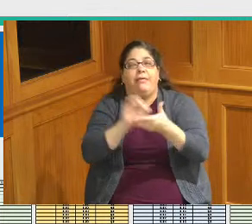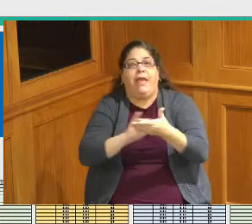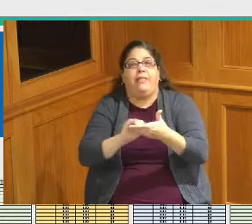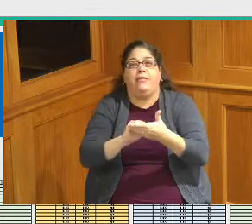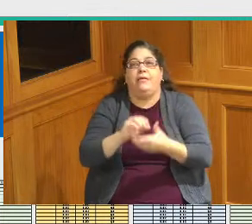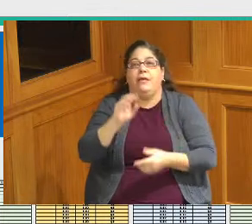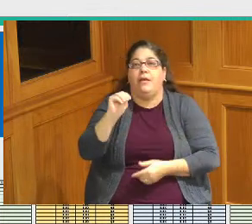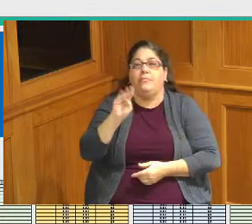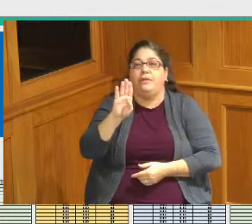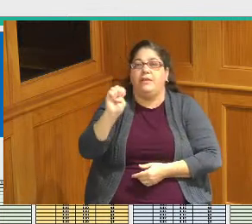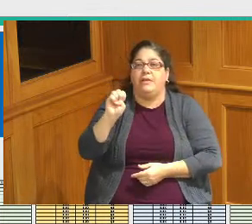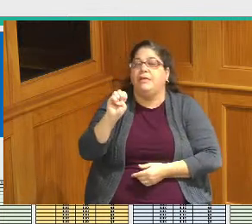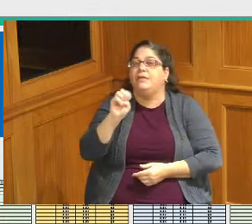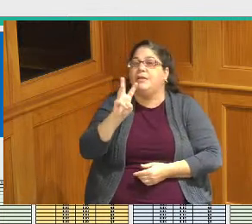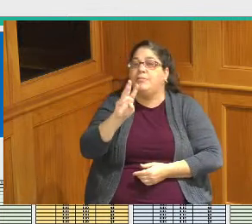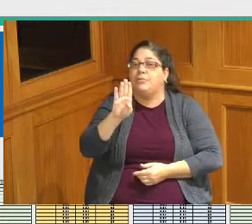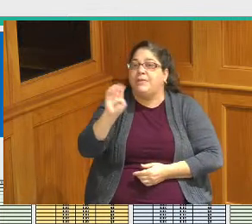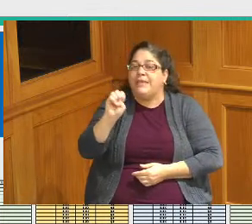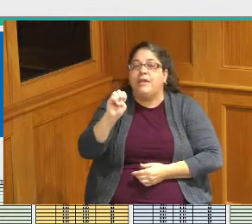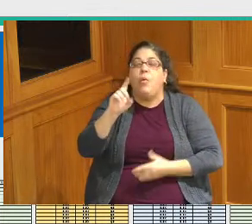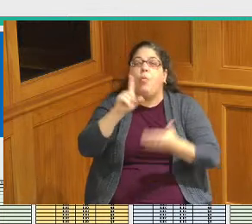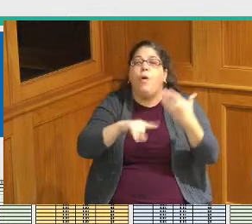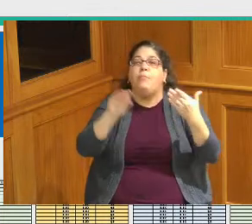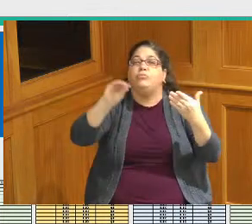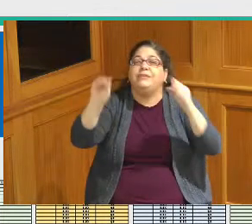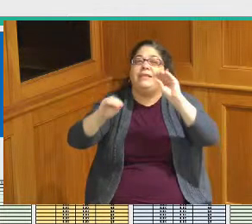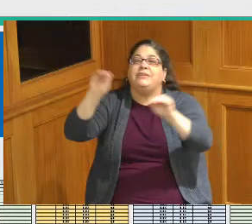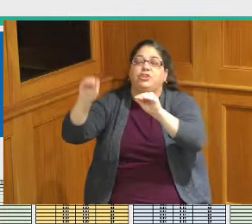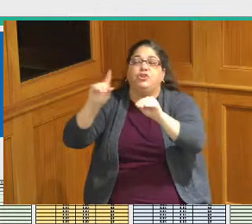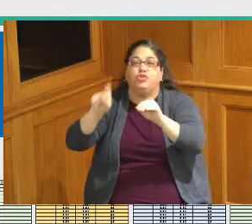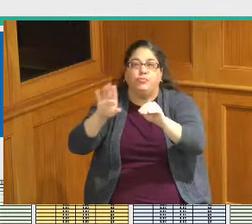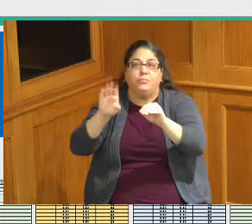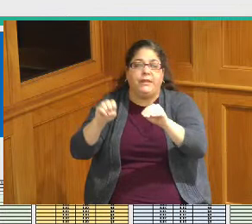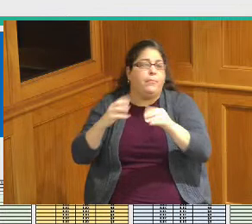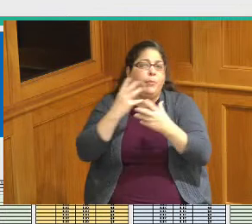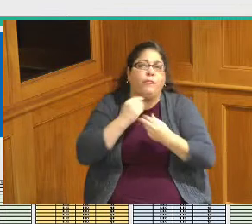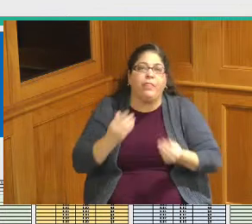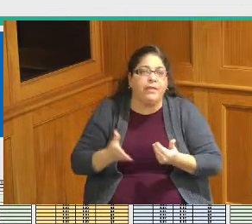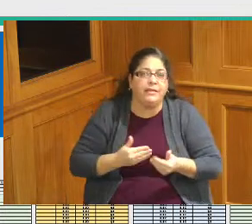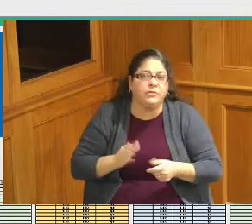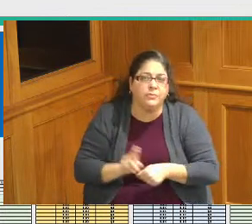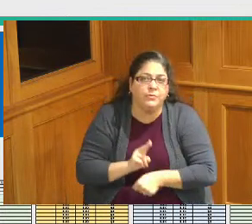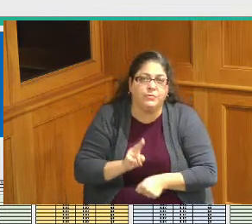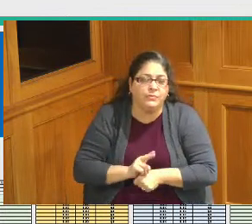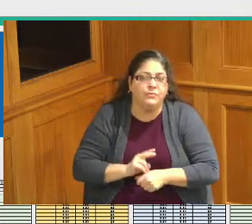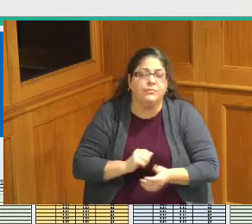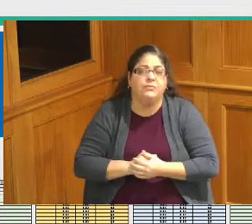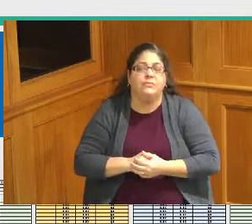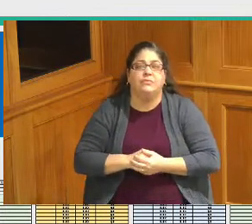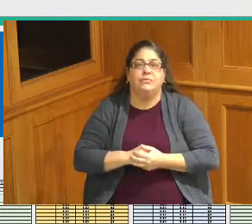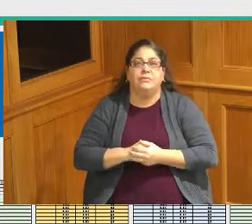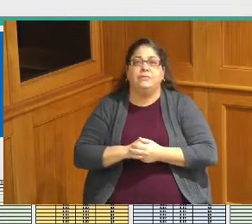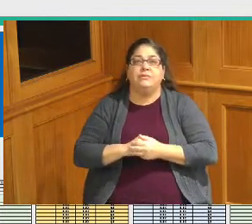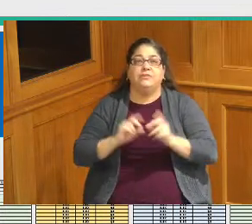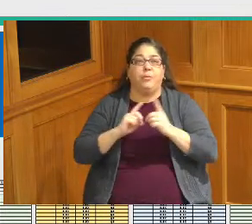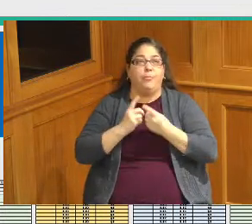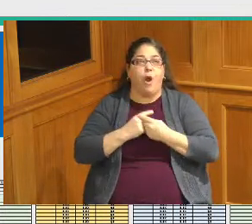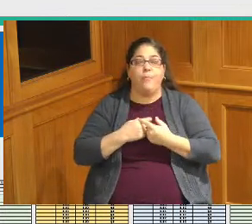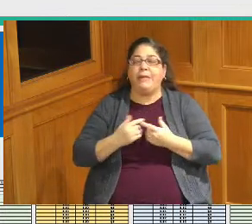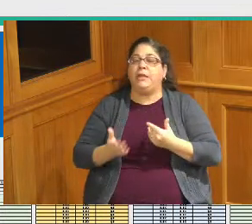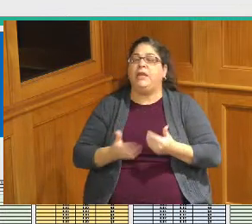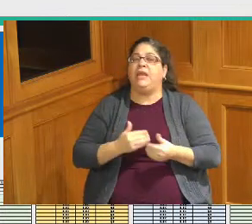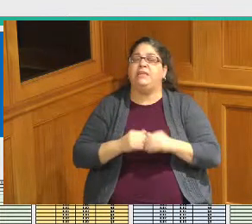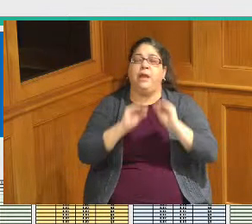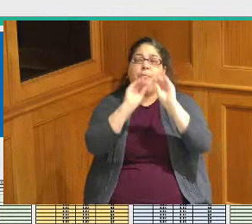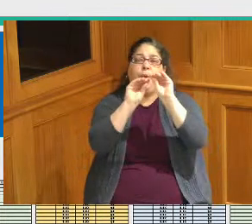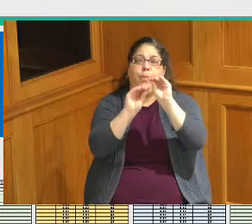and WBE percentages are. And it's a beautiful, and company and the departments are running with this. It is doing very